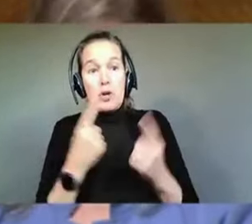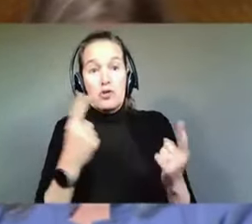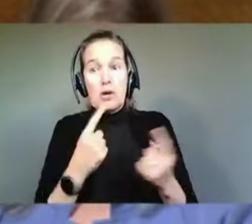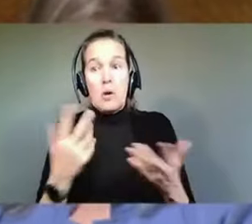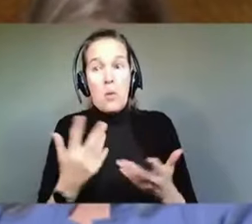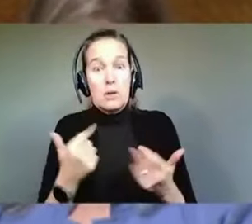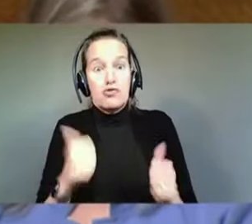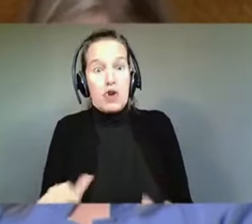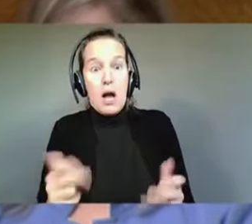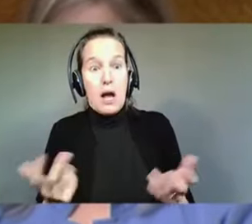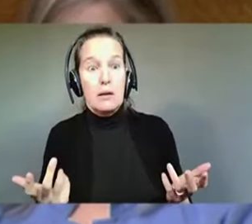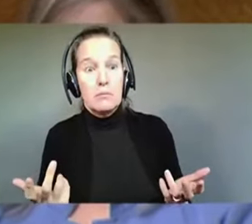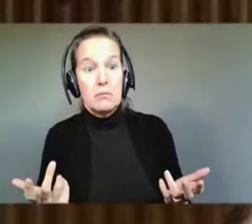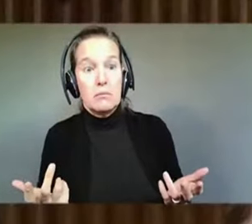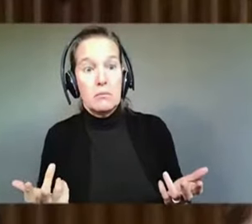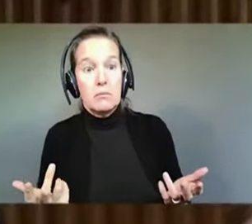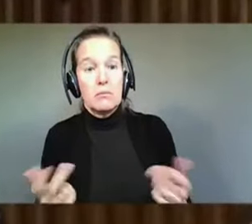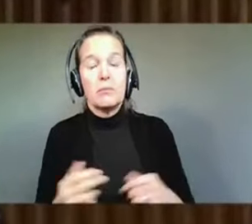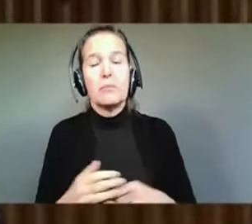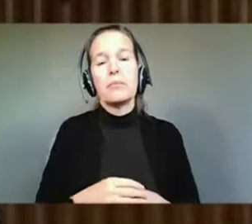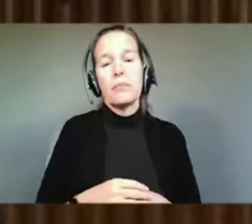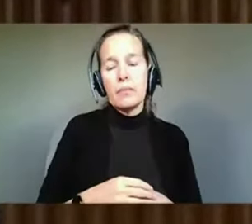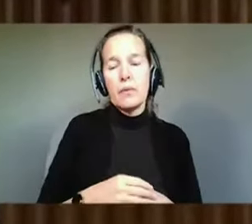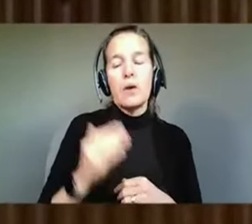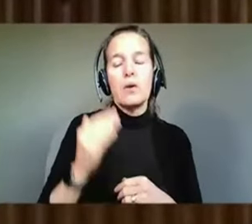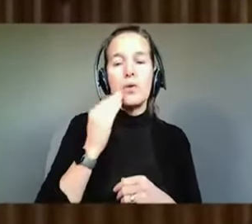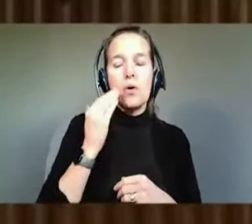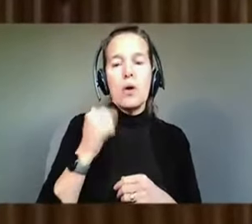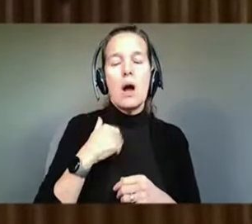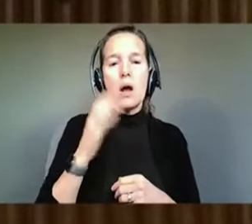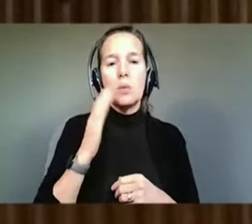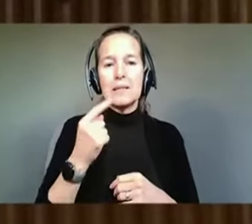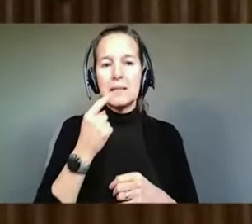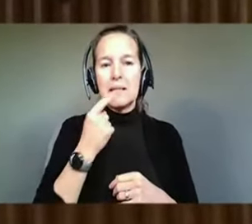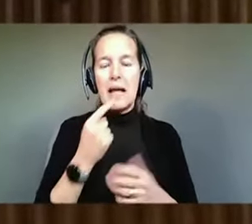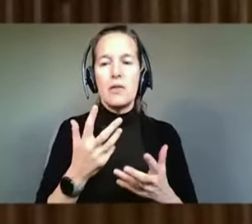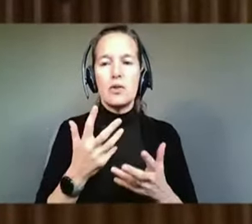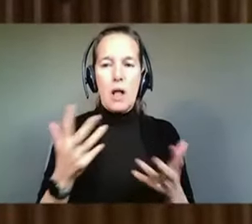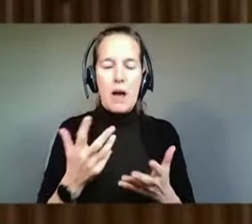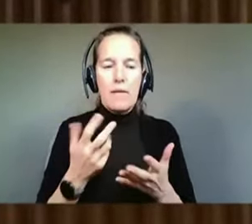tried? I will say that there's just so much evidence that